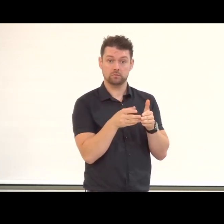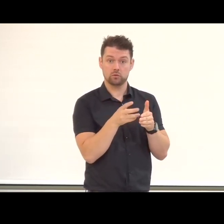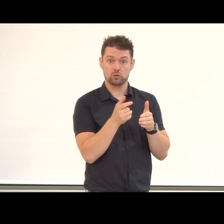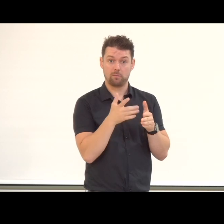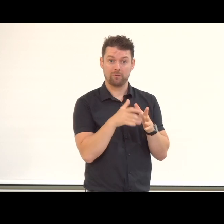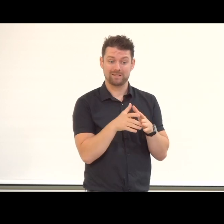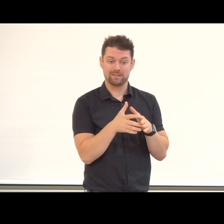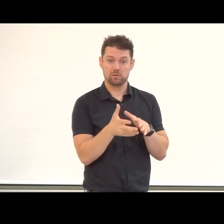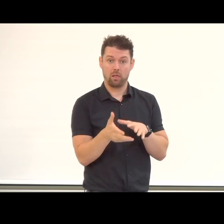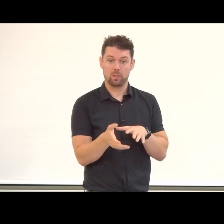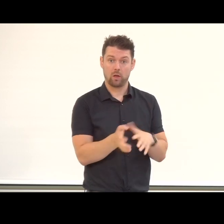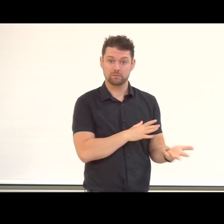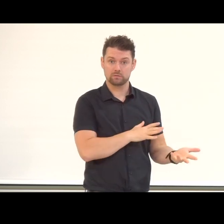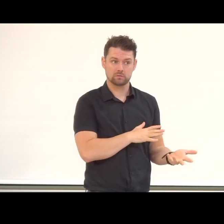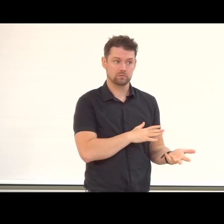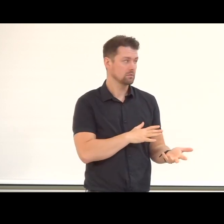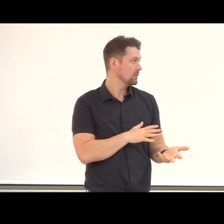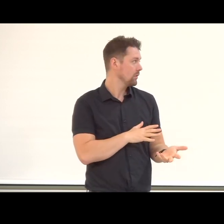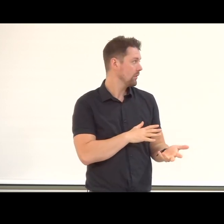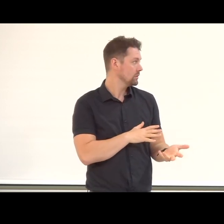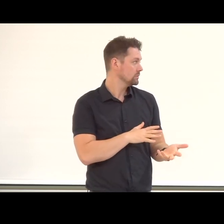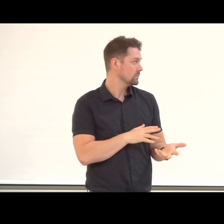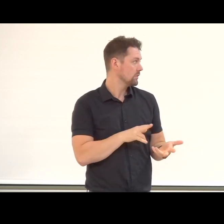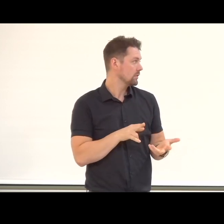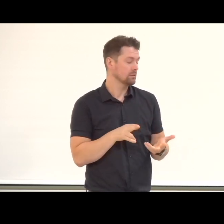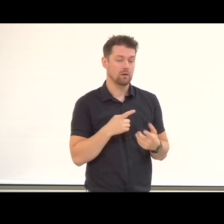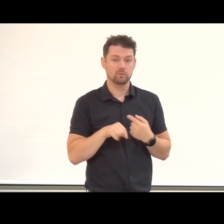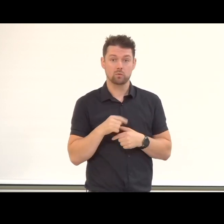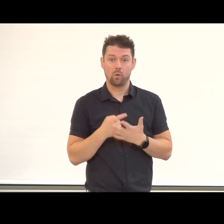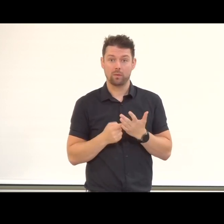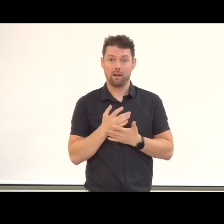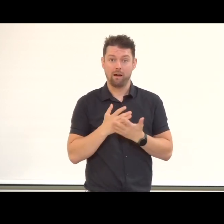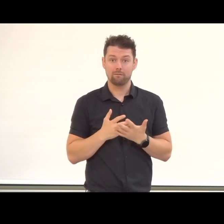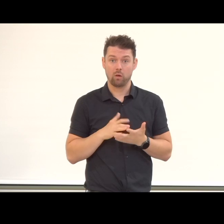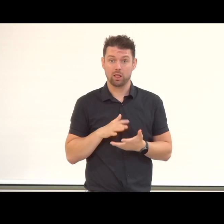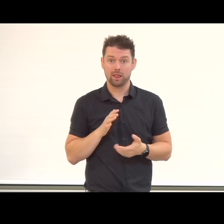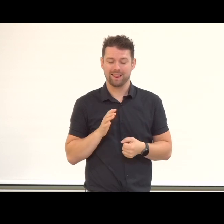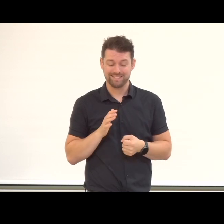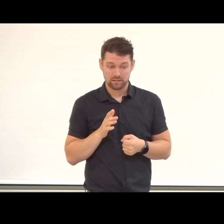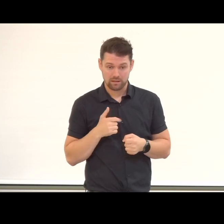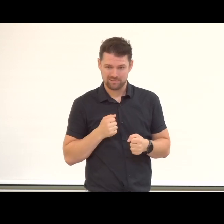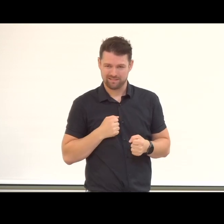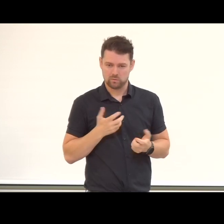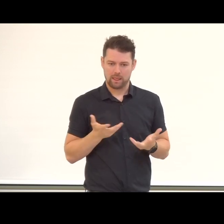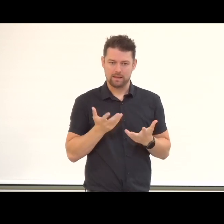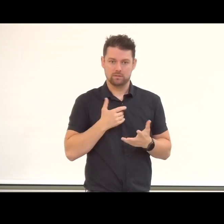was only half full, so you usually put the light ones on top. And we were lucky that we didn't lose any of the hardware, so our container was safe, but they